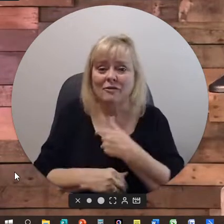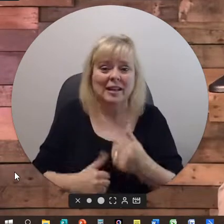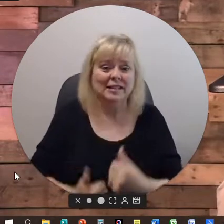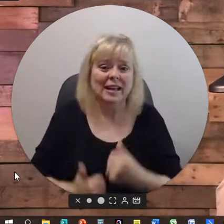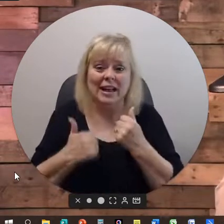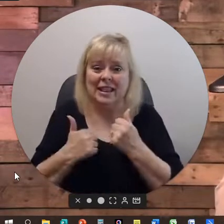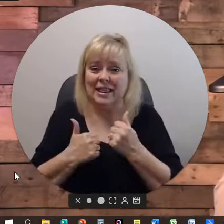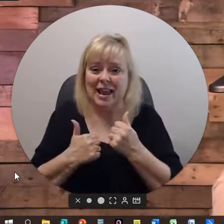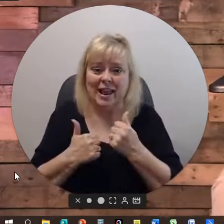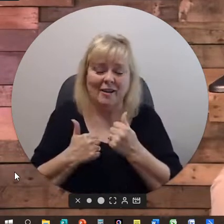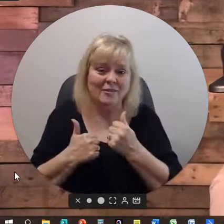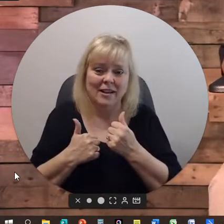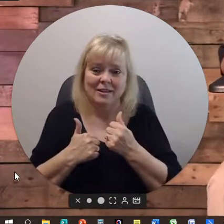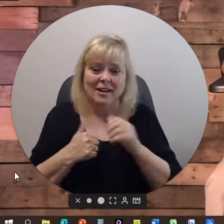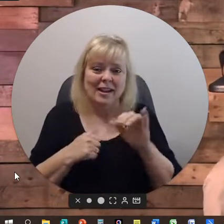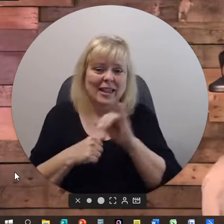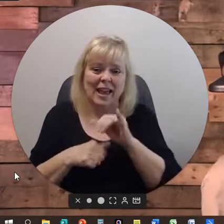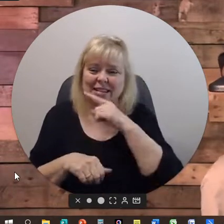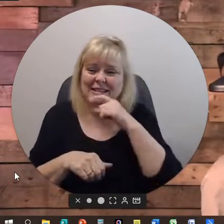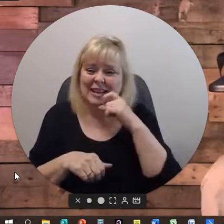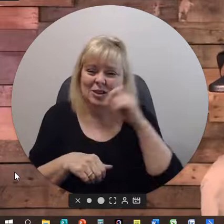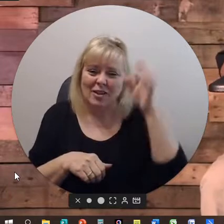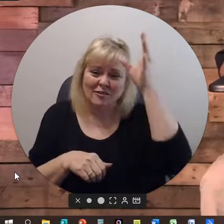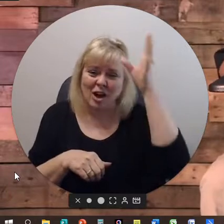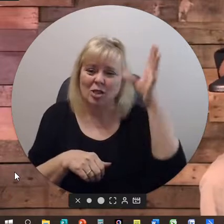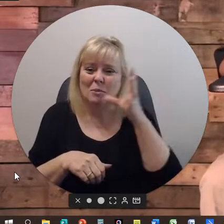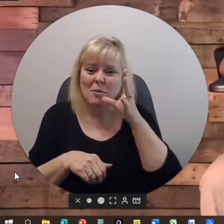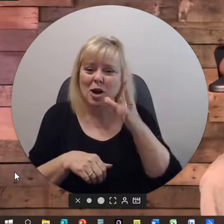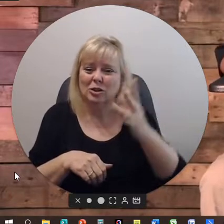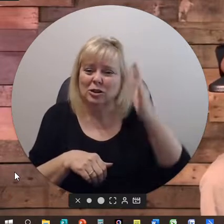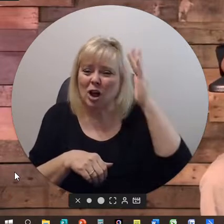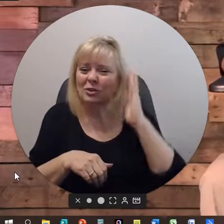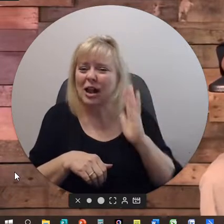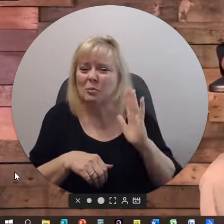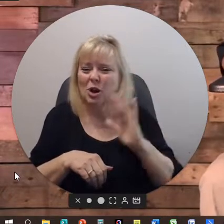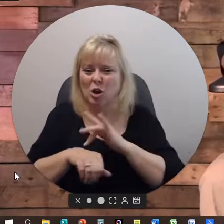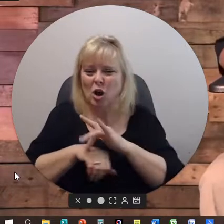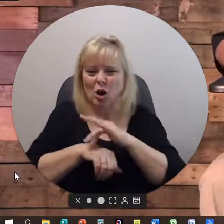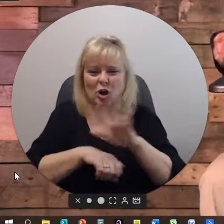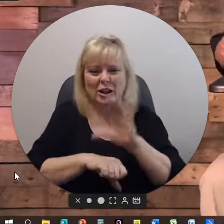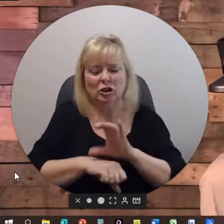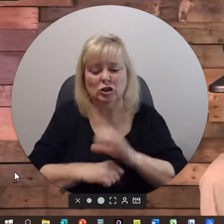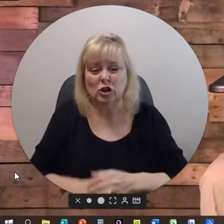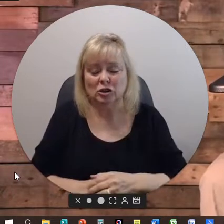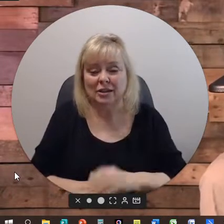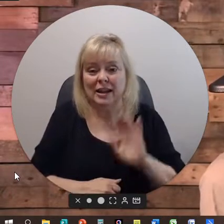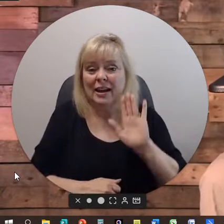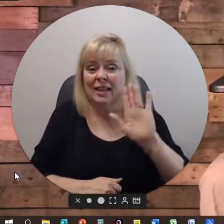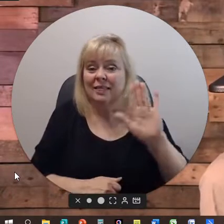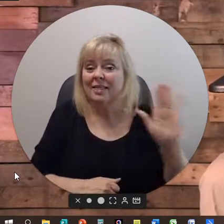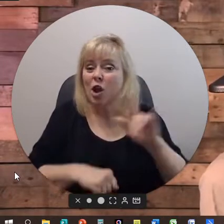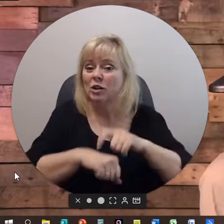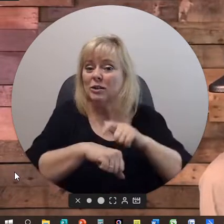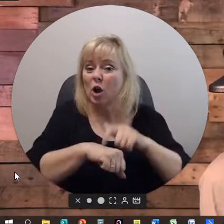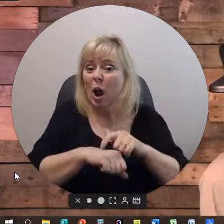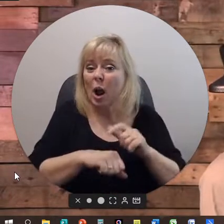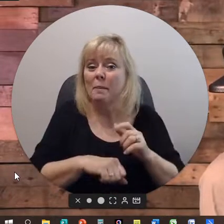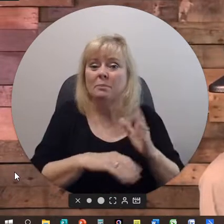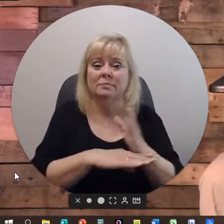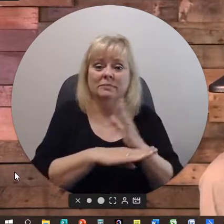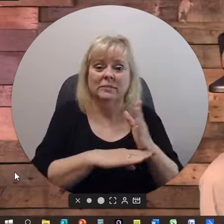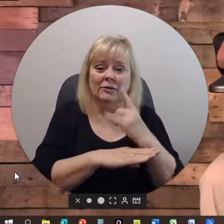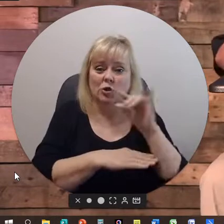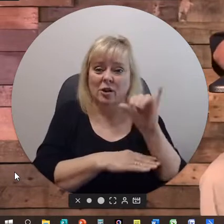fathers and mothers in the days of the early church. There are times and seasons for that, and some have received